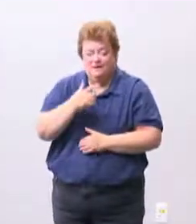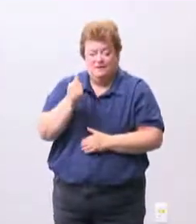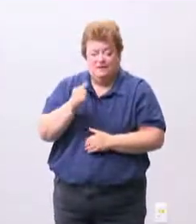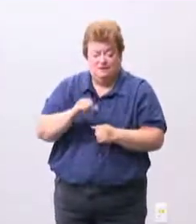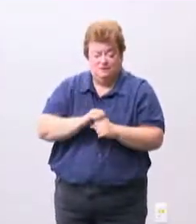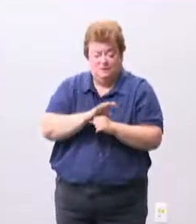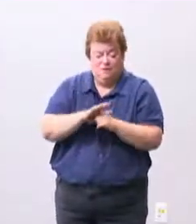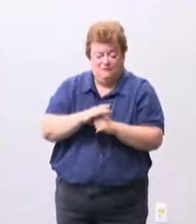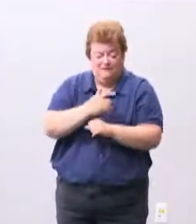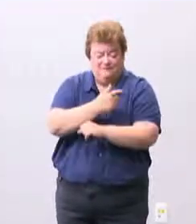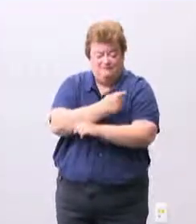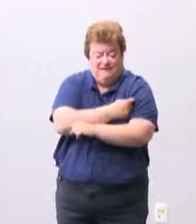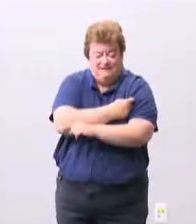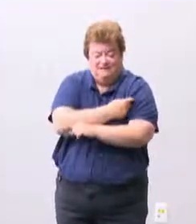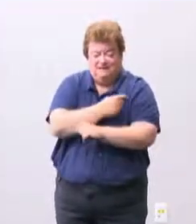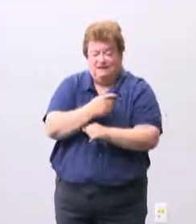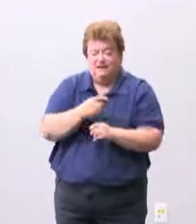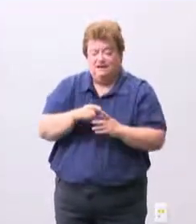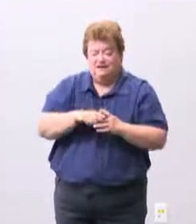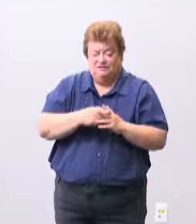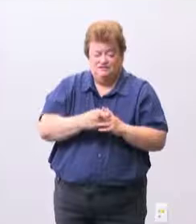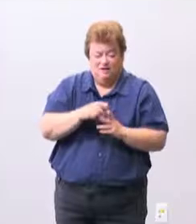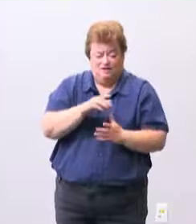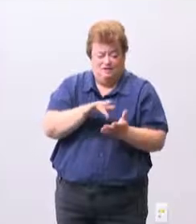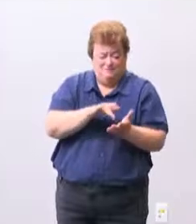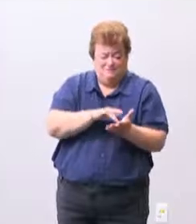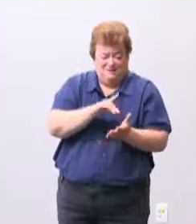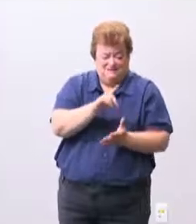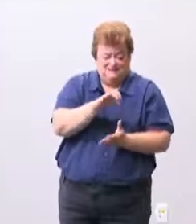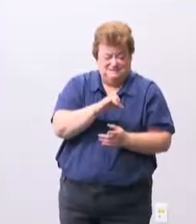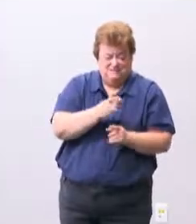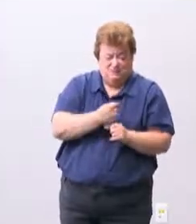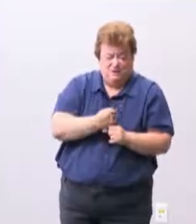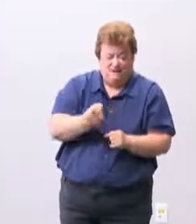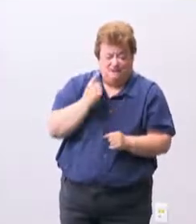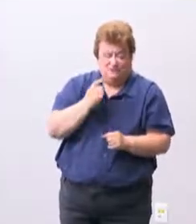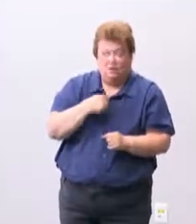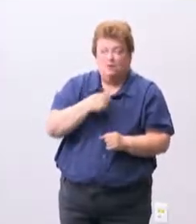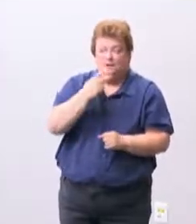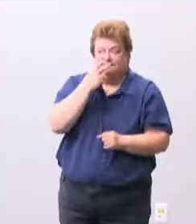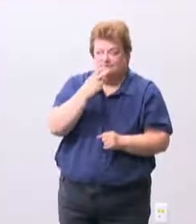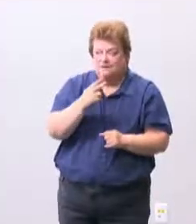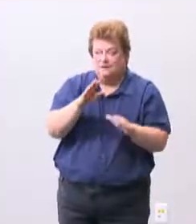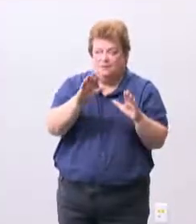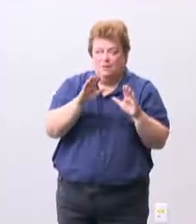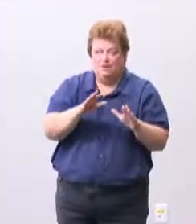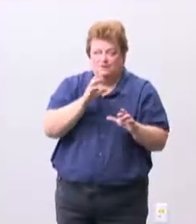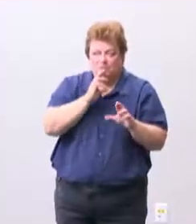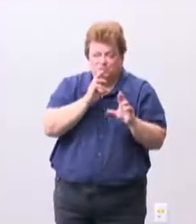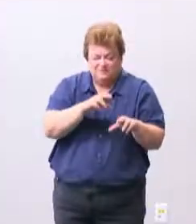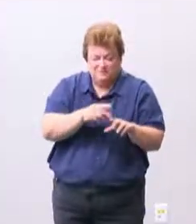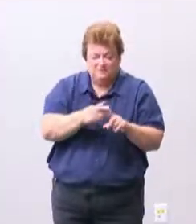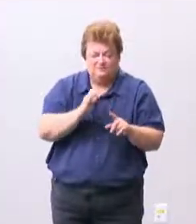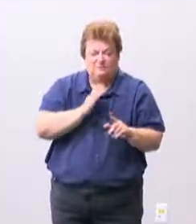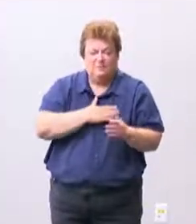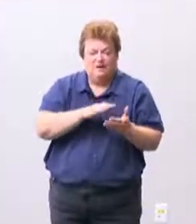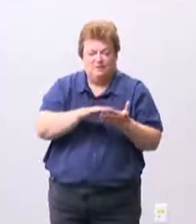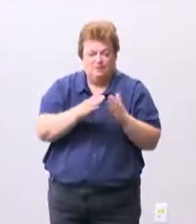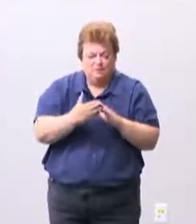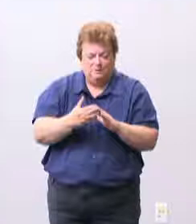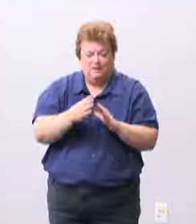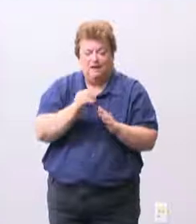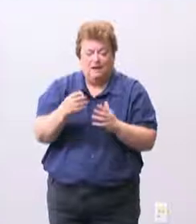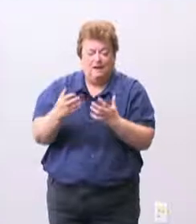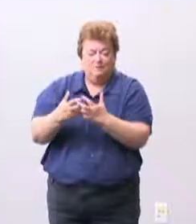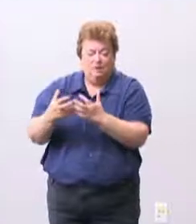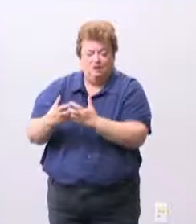COVID-19 vaccine became available in mid-December of last year, we've seen a tremendous response from our community and